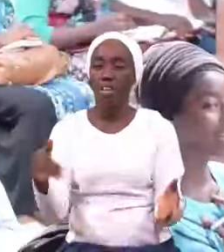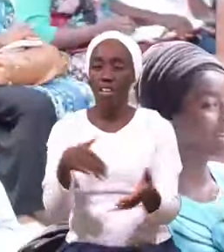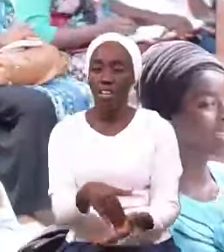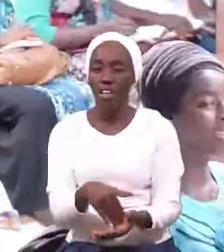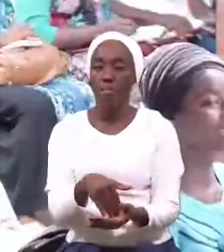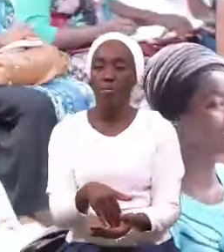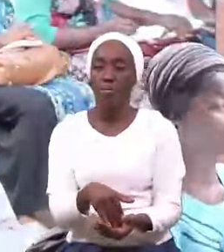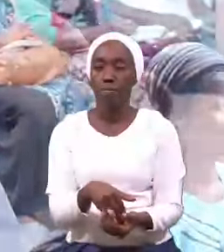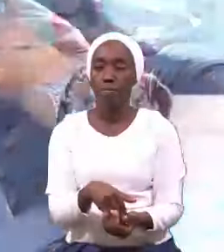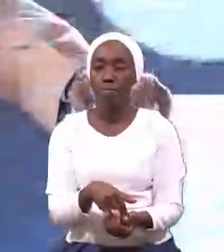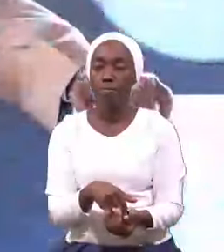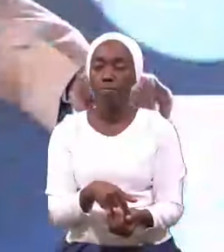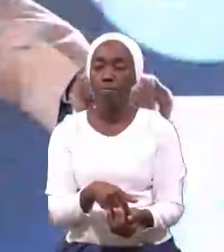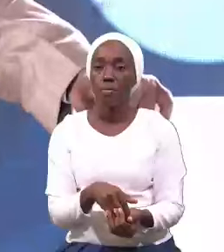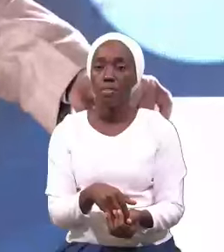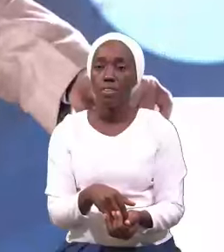And you?